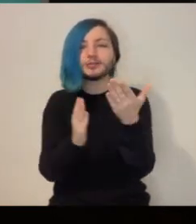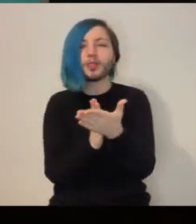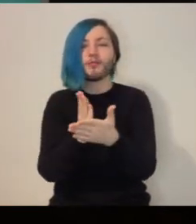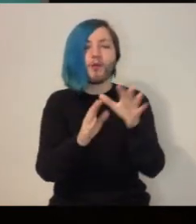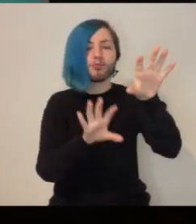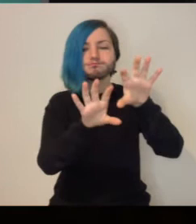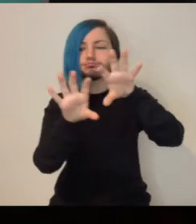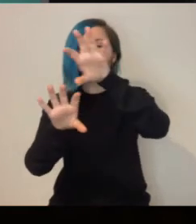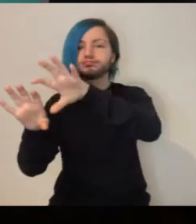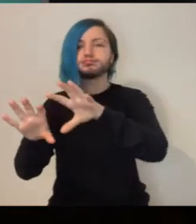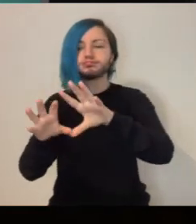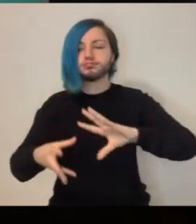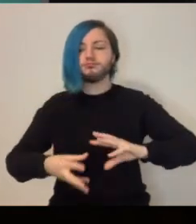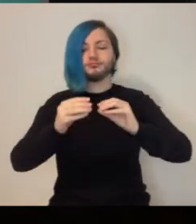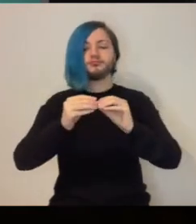So